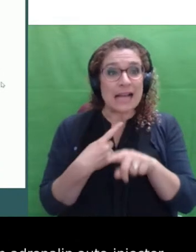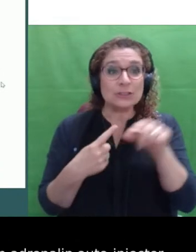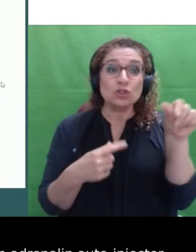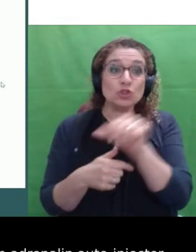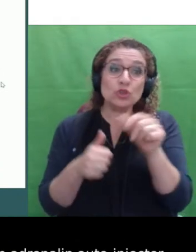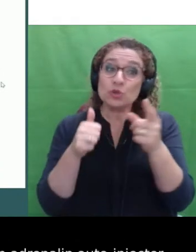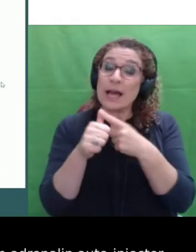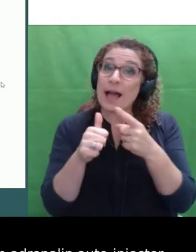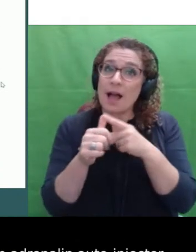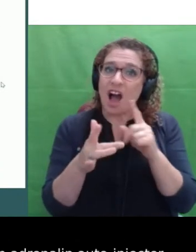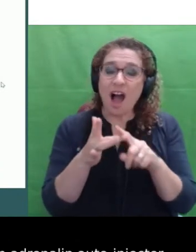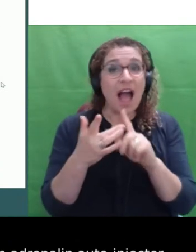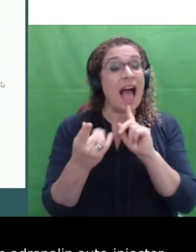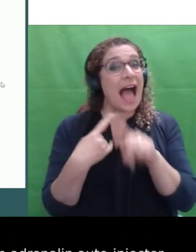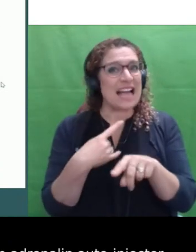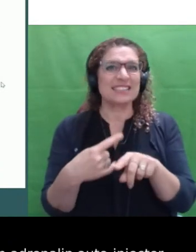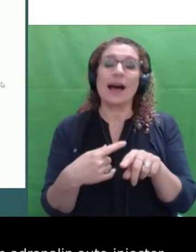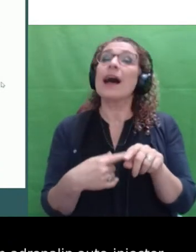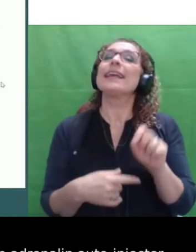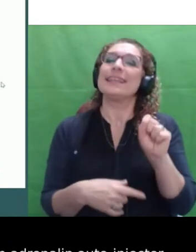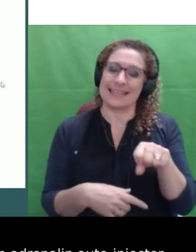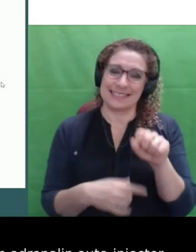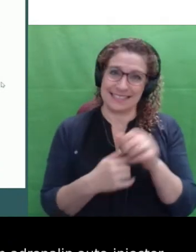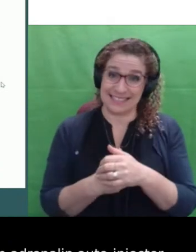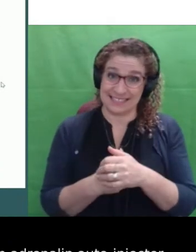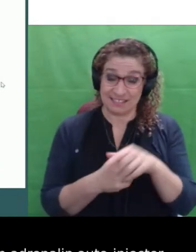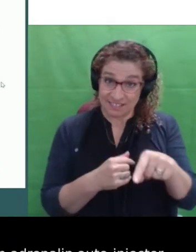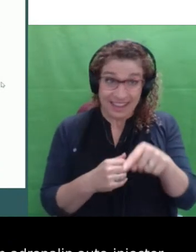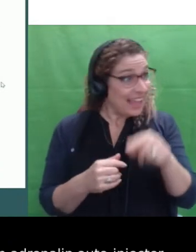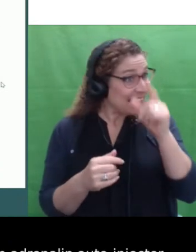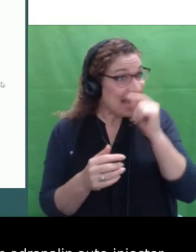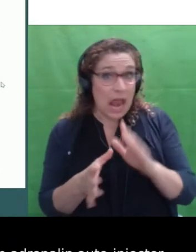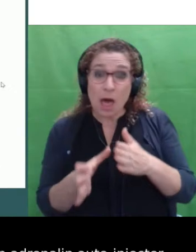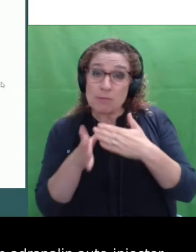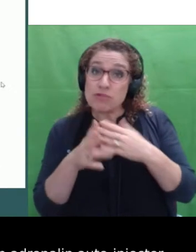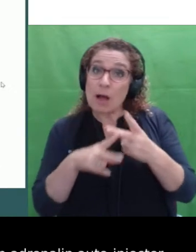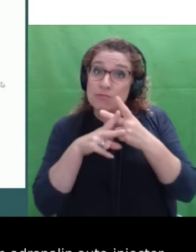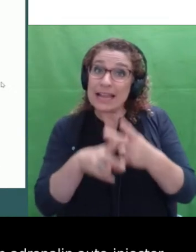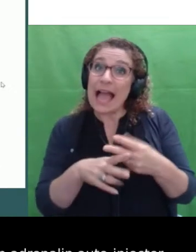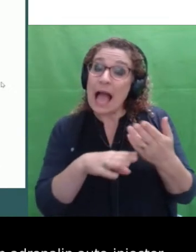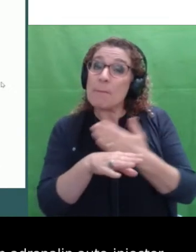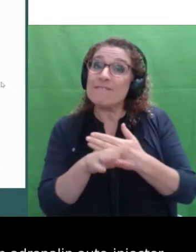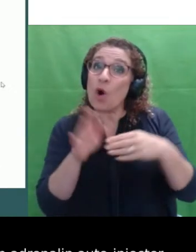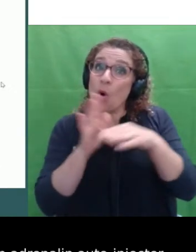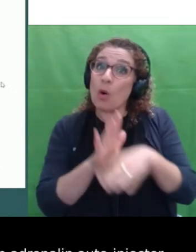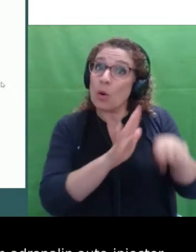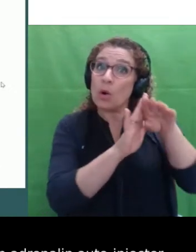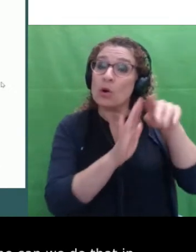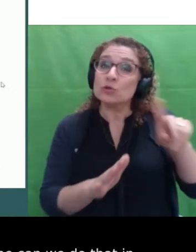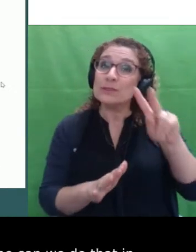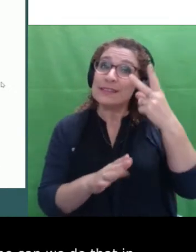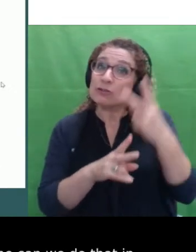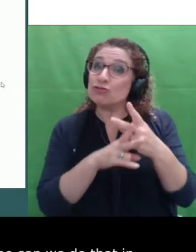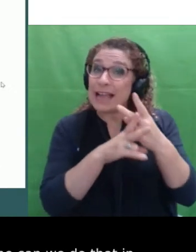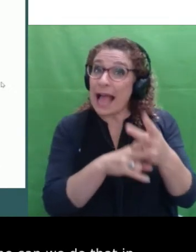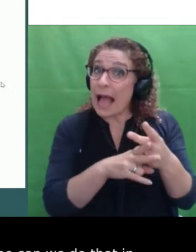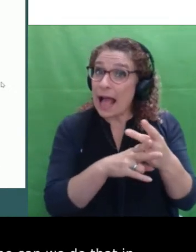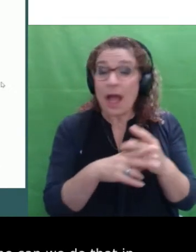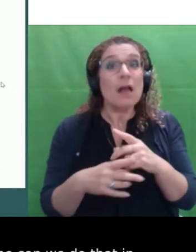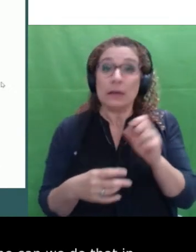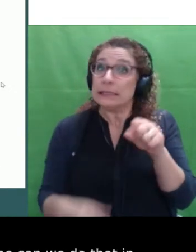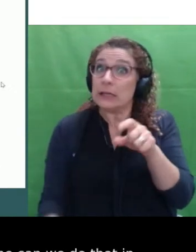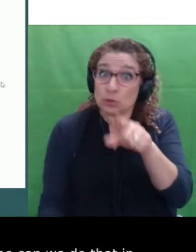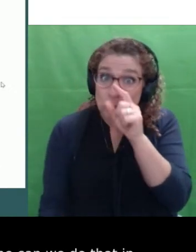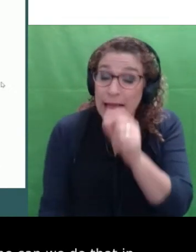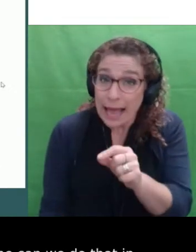say to me well could we can we do that in primary care before we've even seen the secondary care and the answer is yes and but you should refer them on that's the